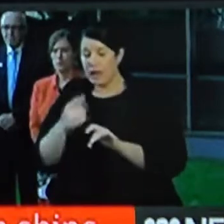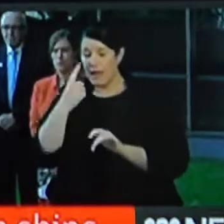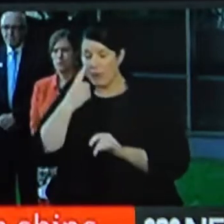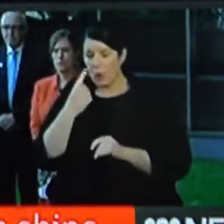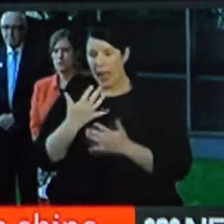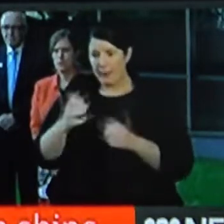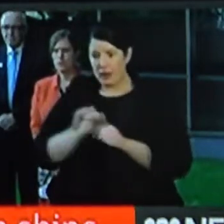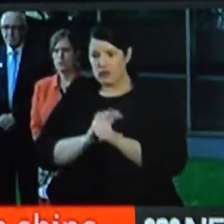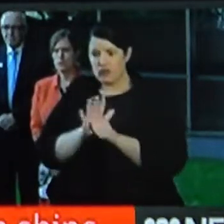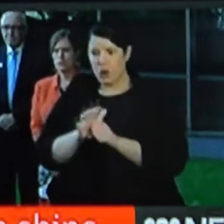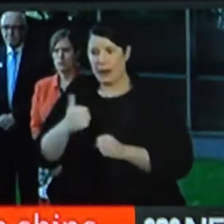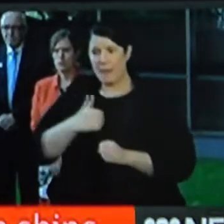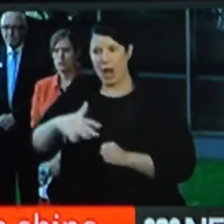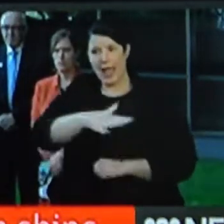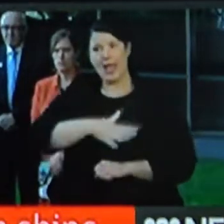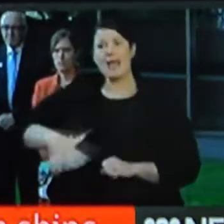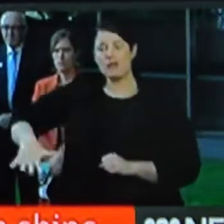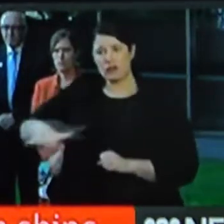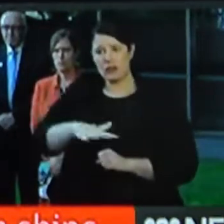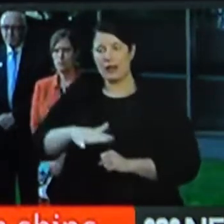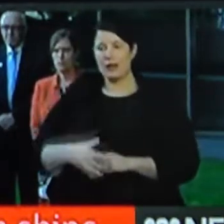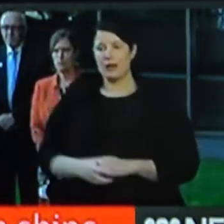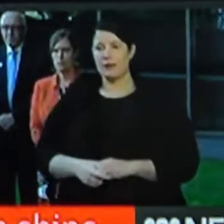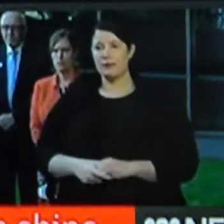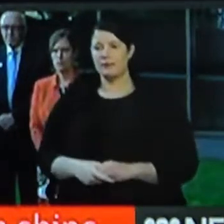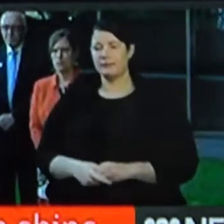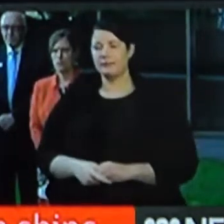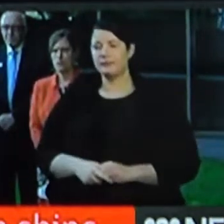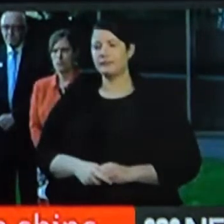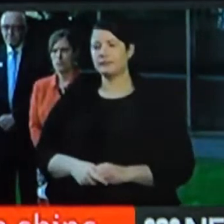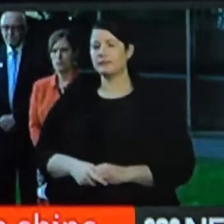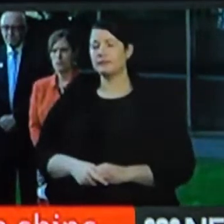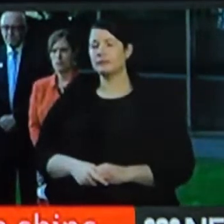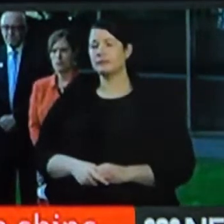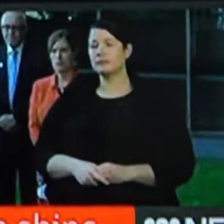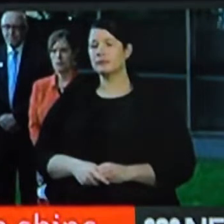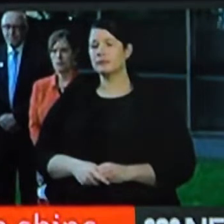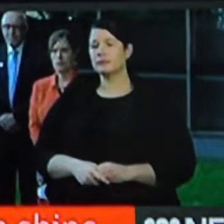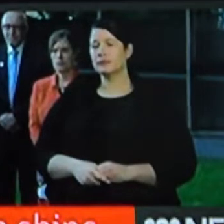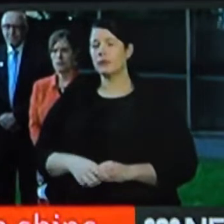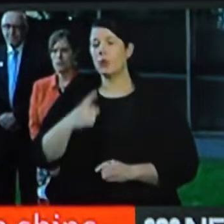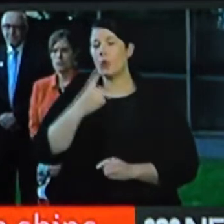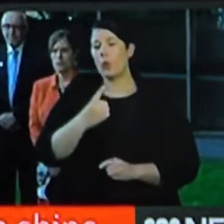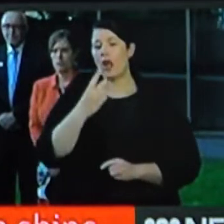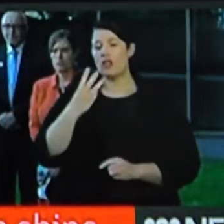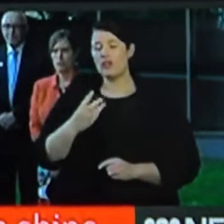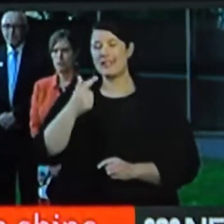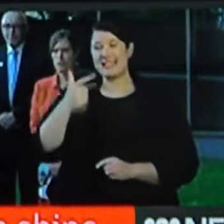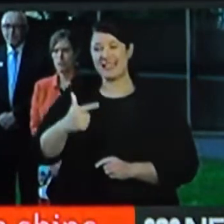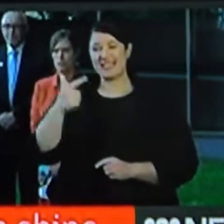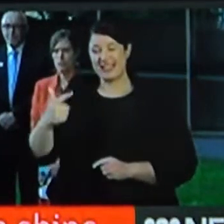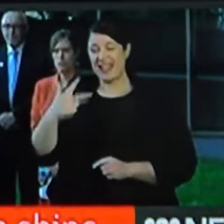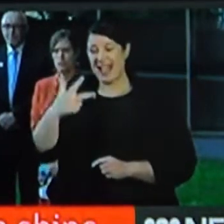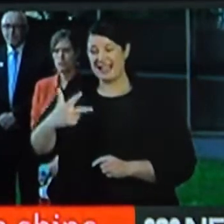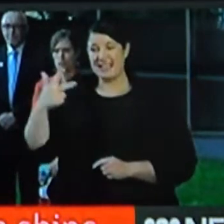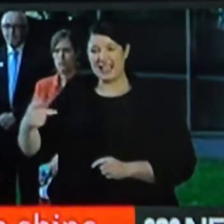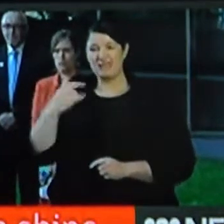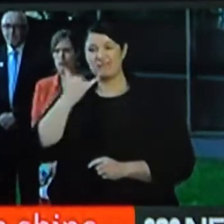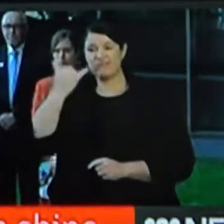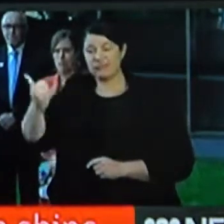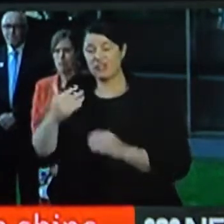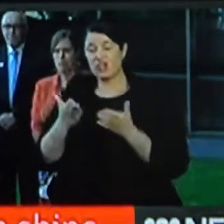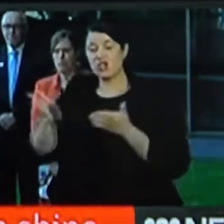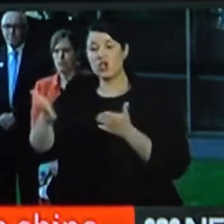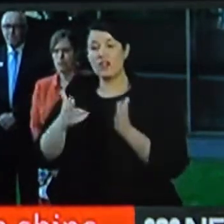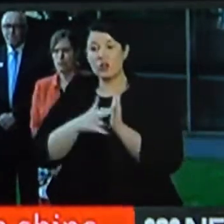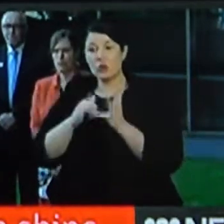information. I also again want to stress the Service New South Wales number 137788. Please know that